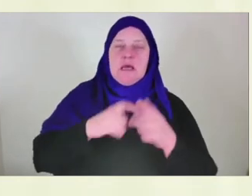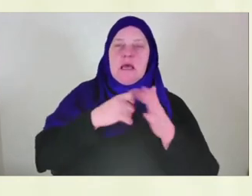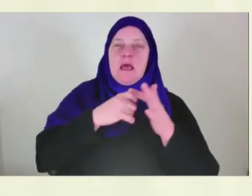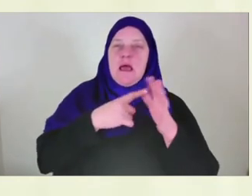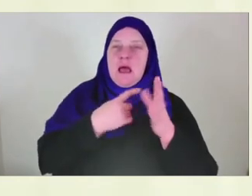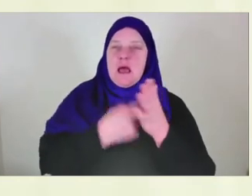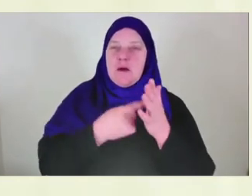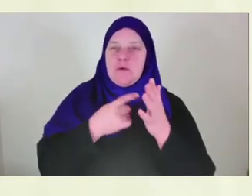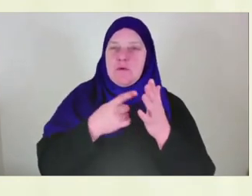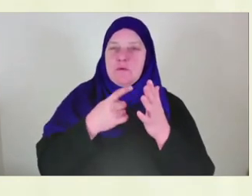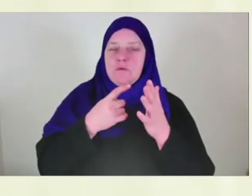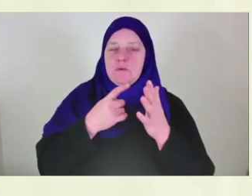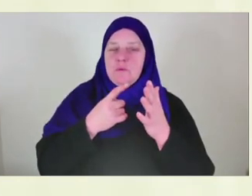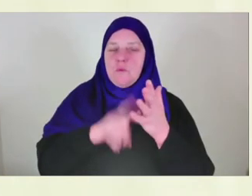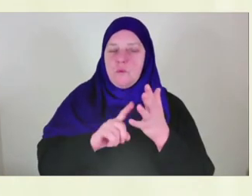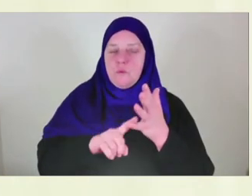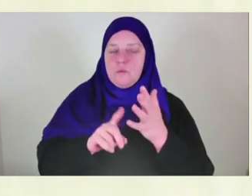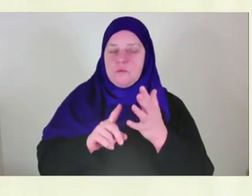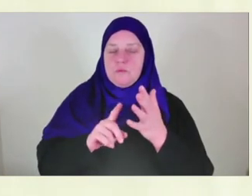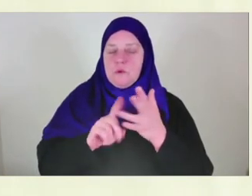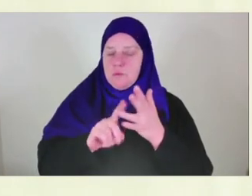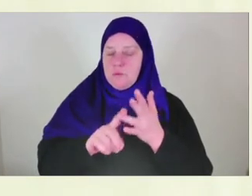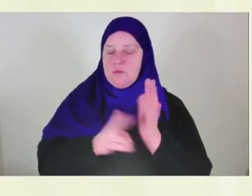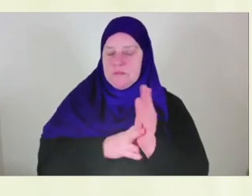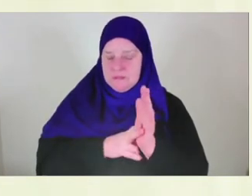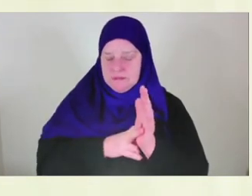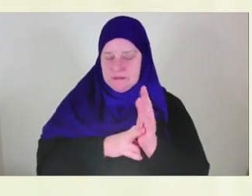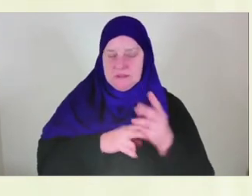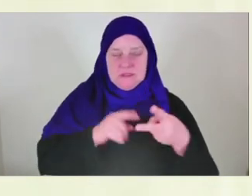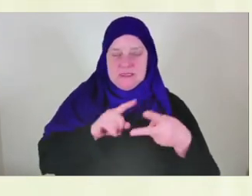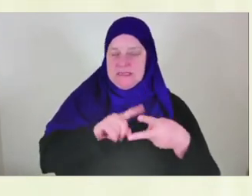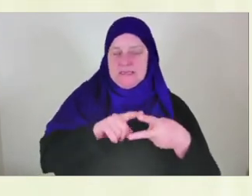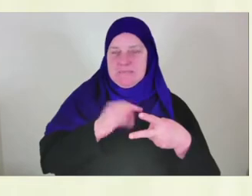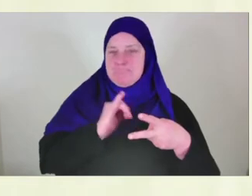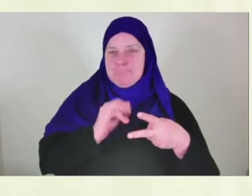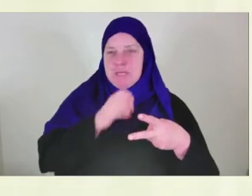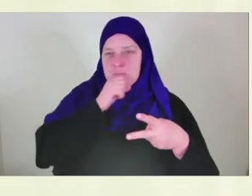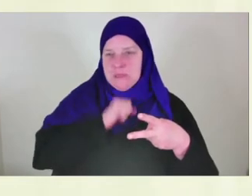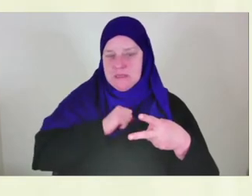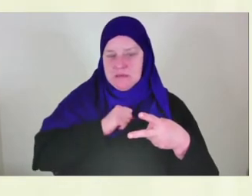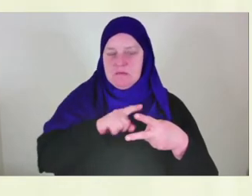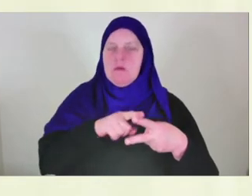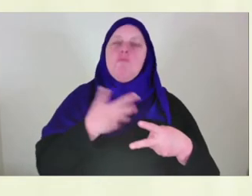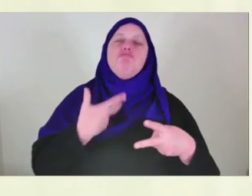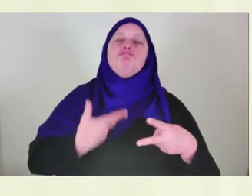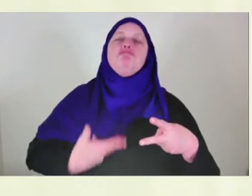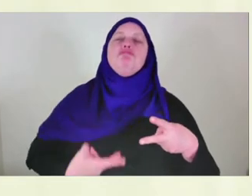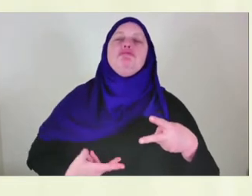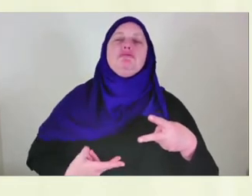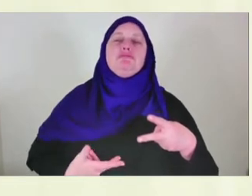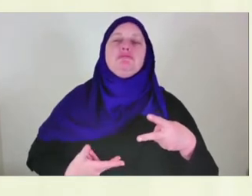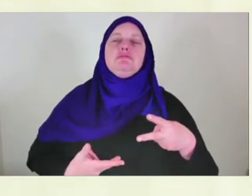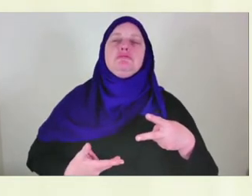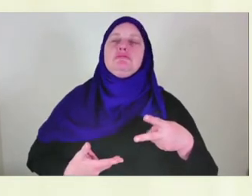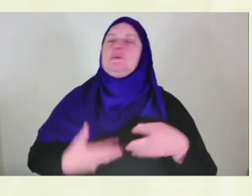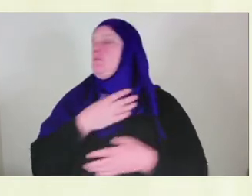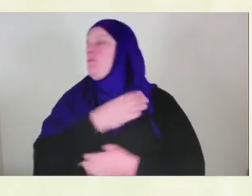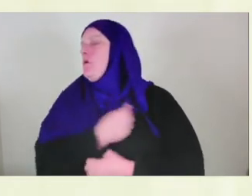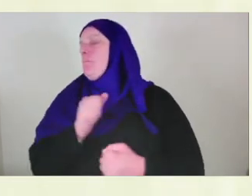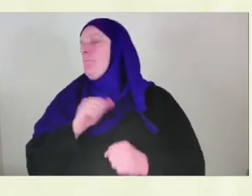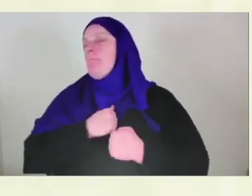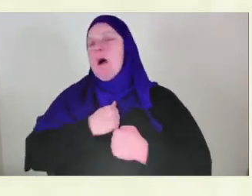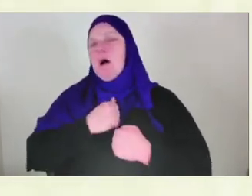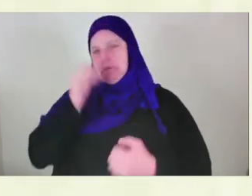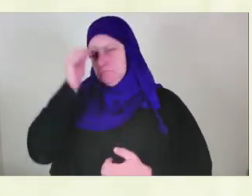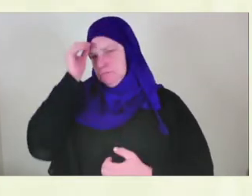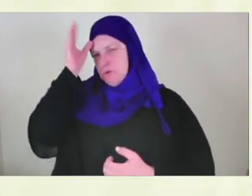Qarun about his wealth, he says, I earned this from my knowledge that I have. My knowledge, my hard, you know, people